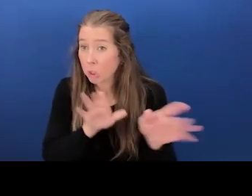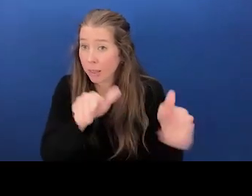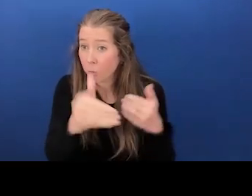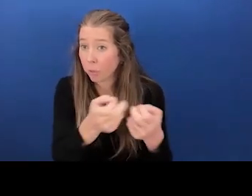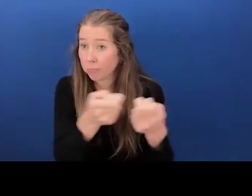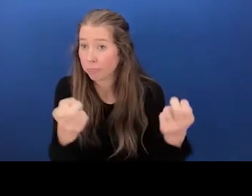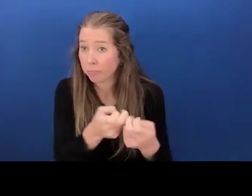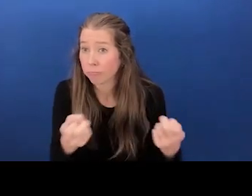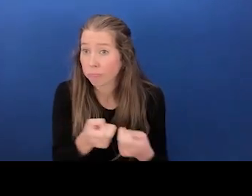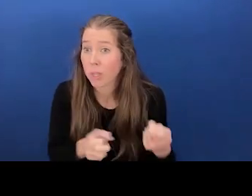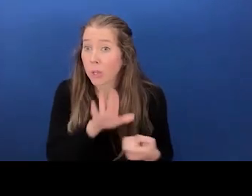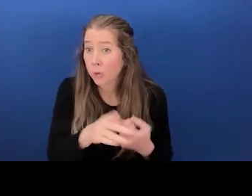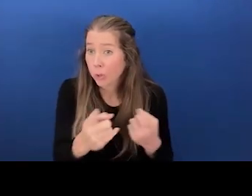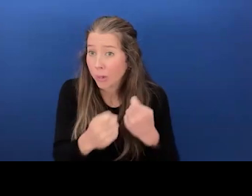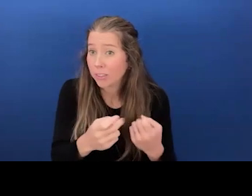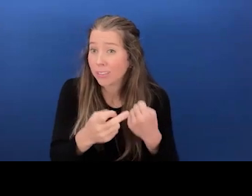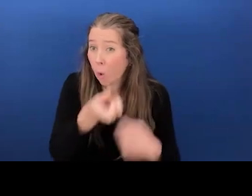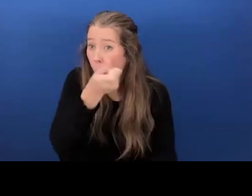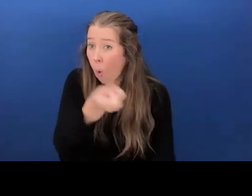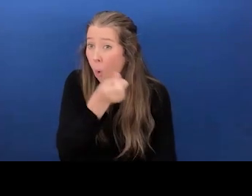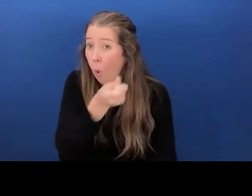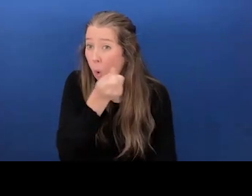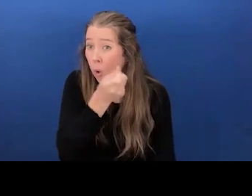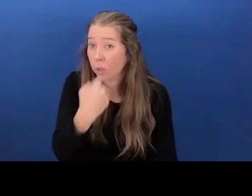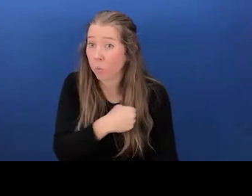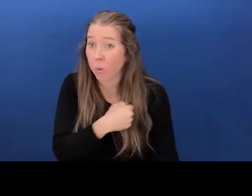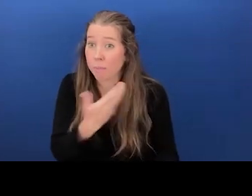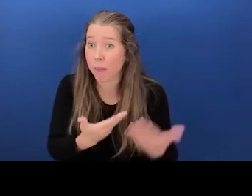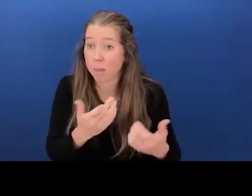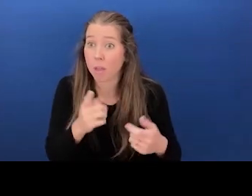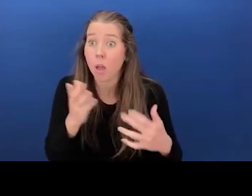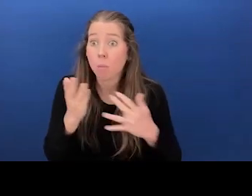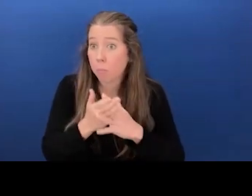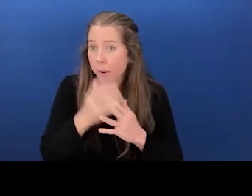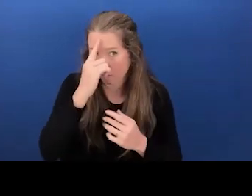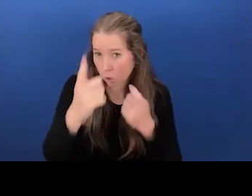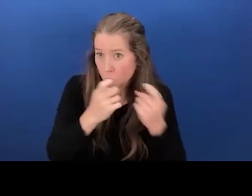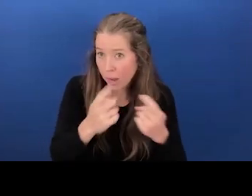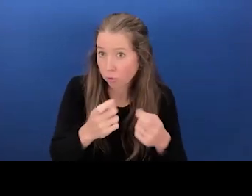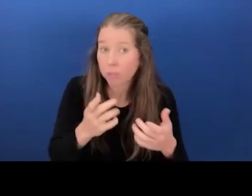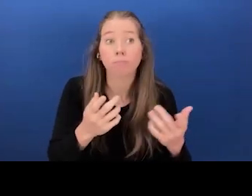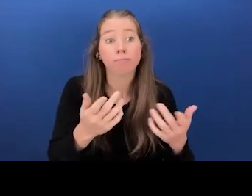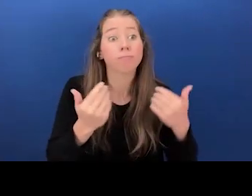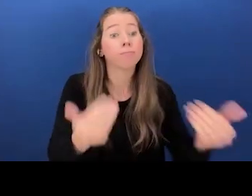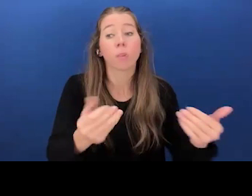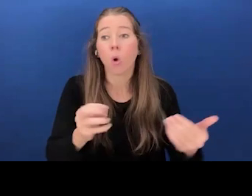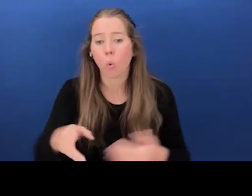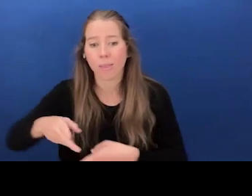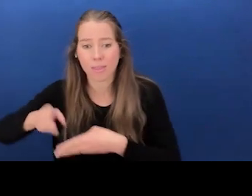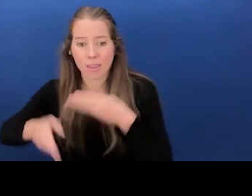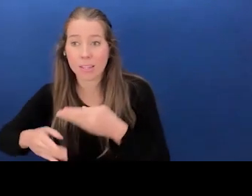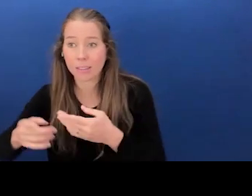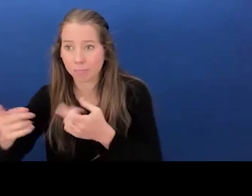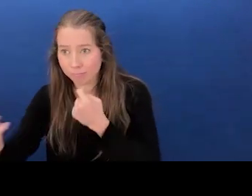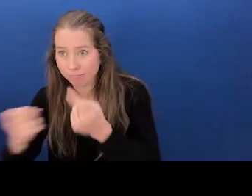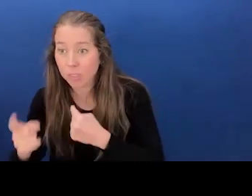maybe save your questions until we either pause for question break or at the very end. If you are joining us on Zoom,